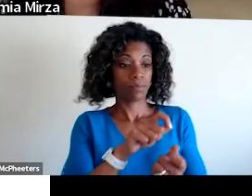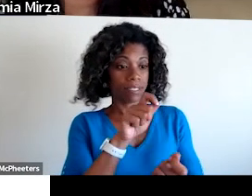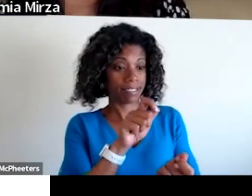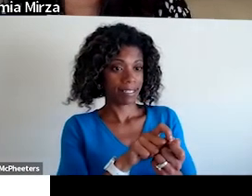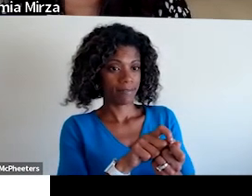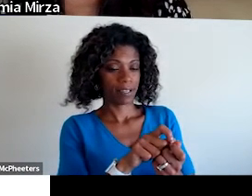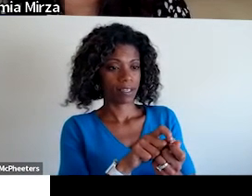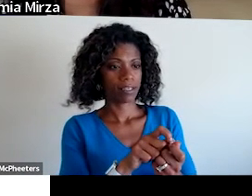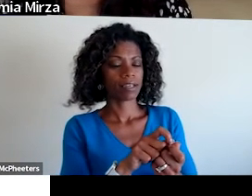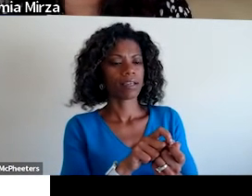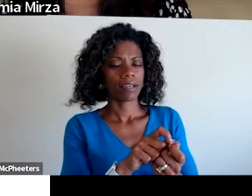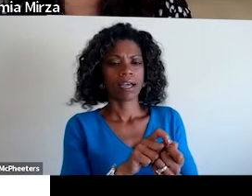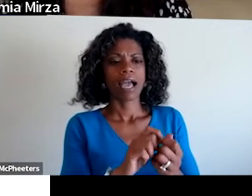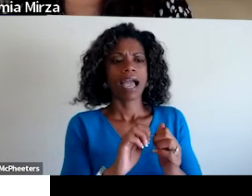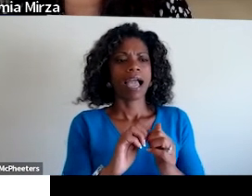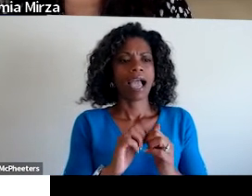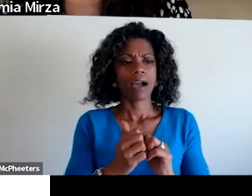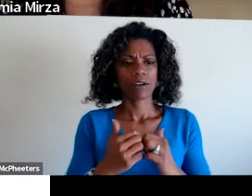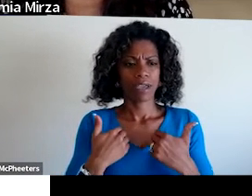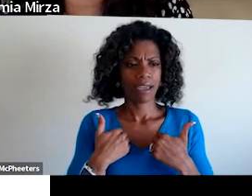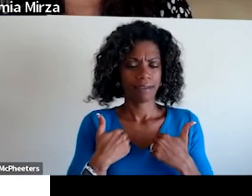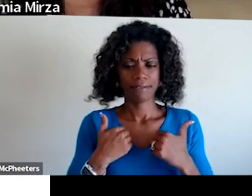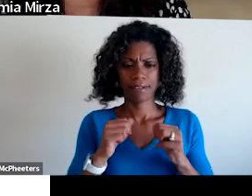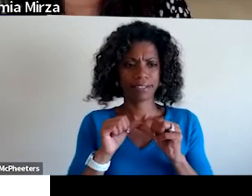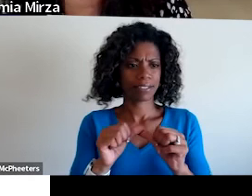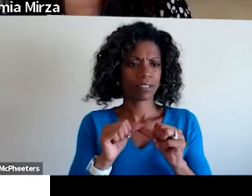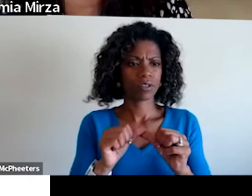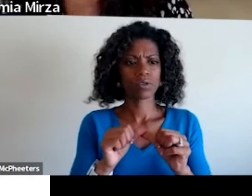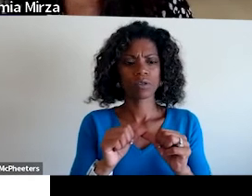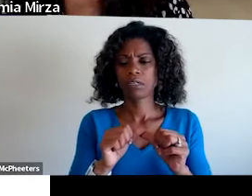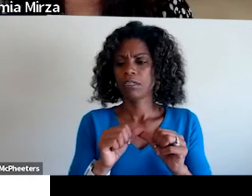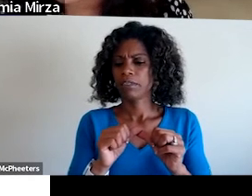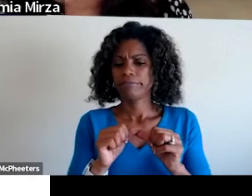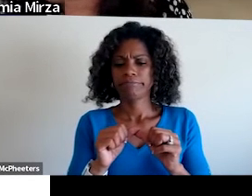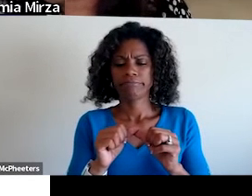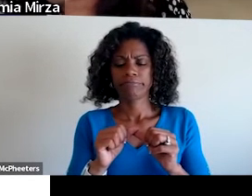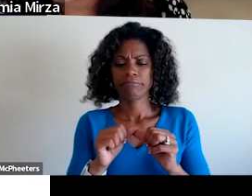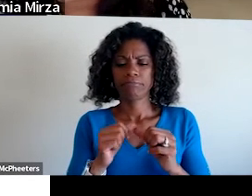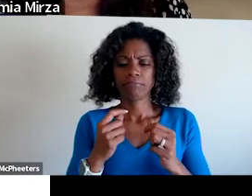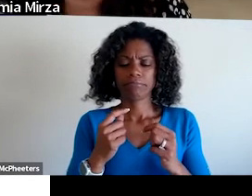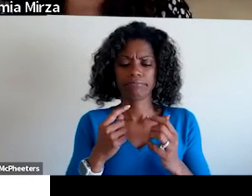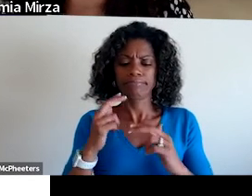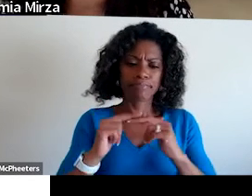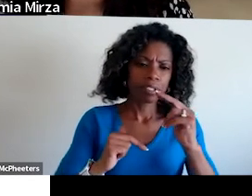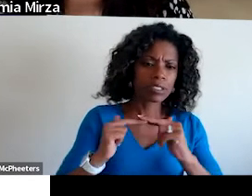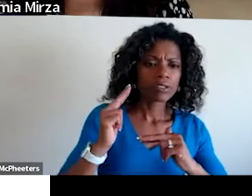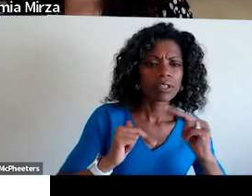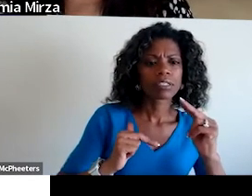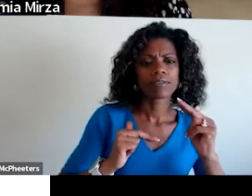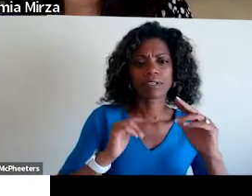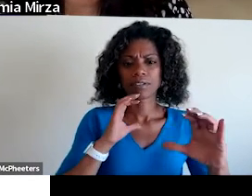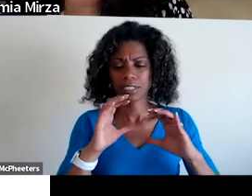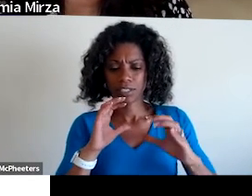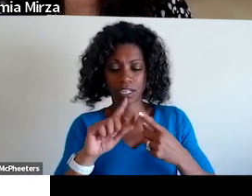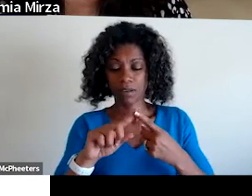do we continue to have constructive conversations about race, equity, and strategy, even when it's no longer headline news.